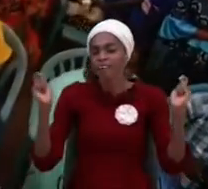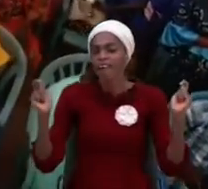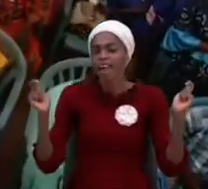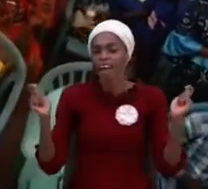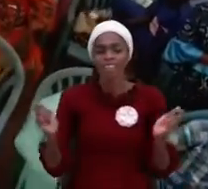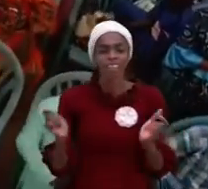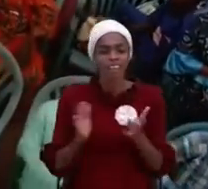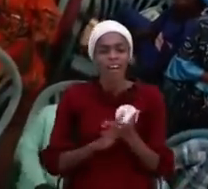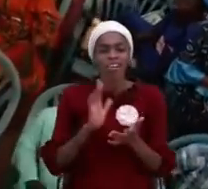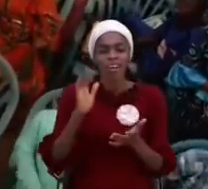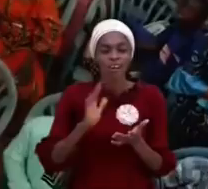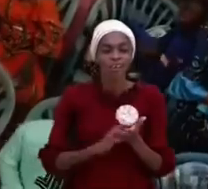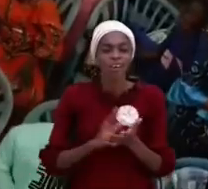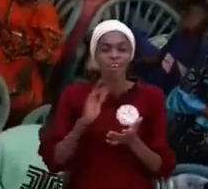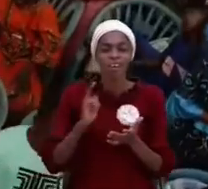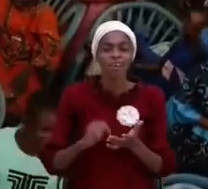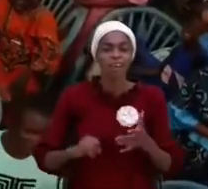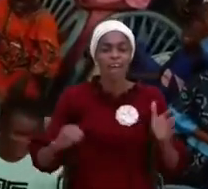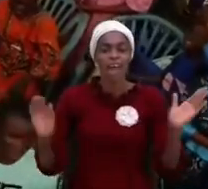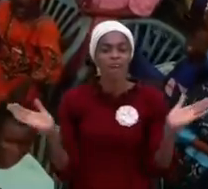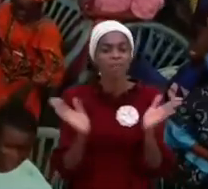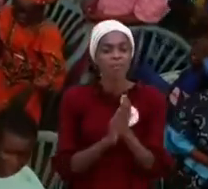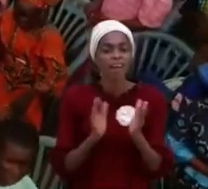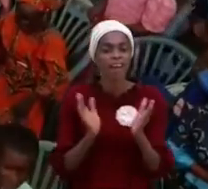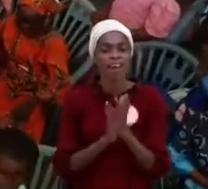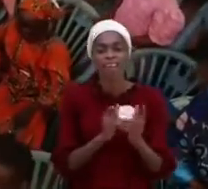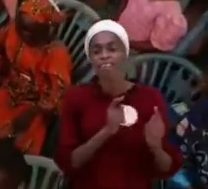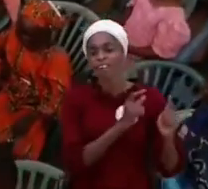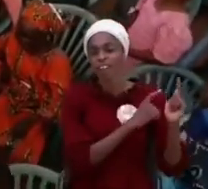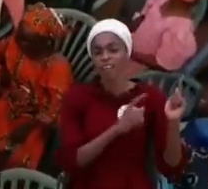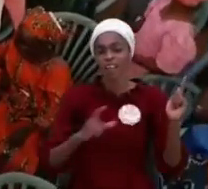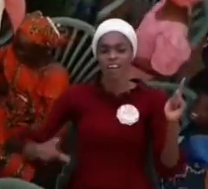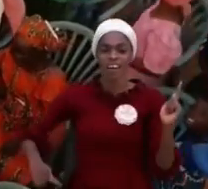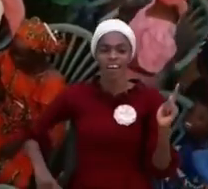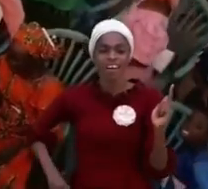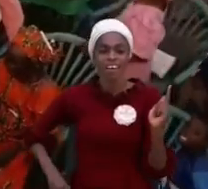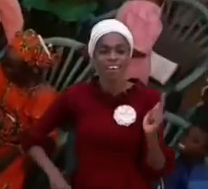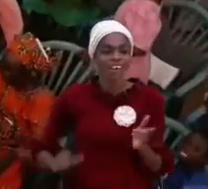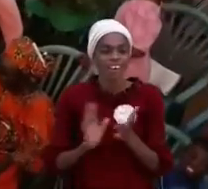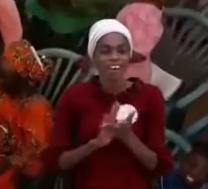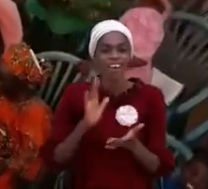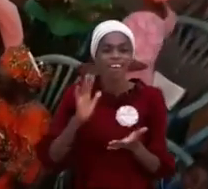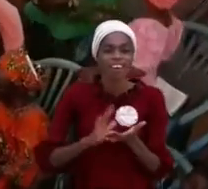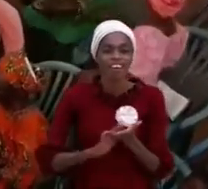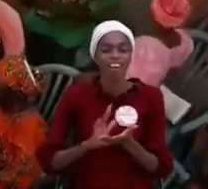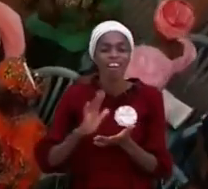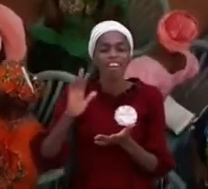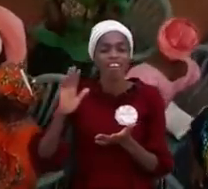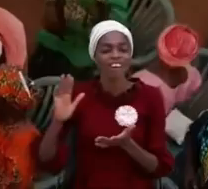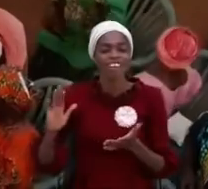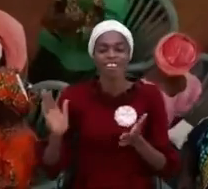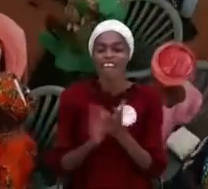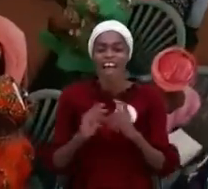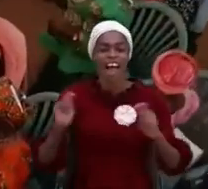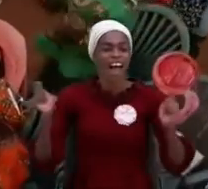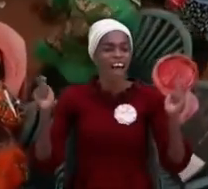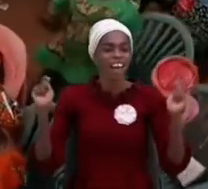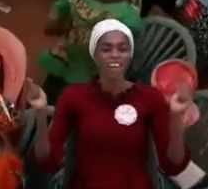hallelujah, glory, glory, praise the Lord, glory, glory, give Him